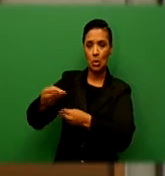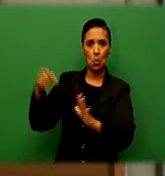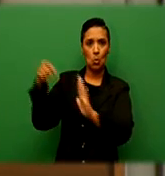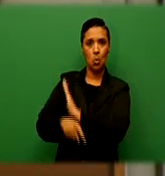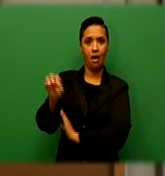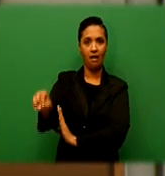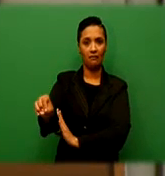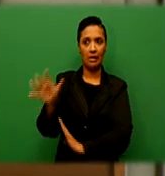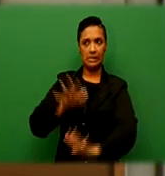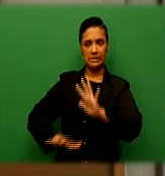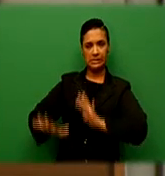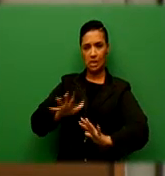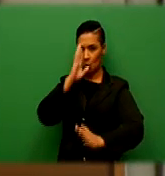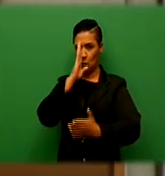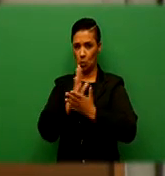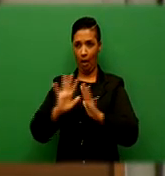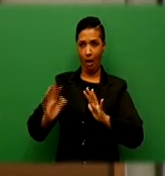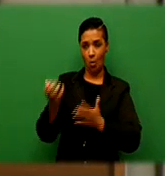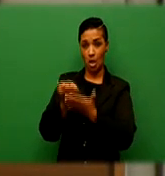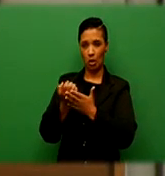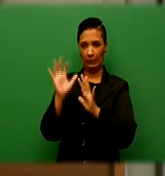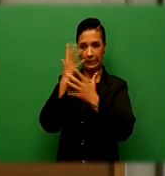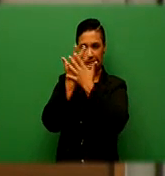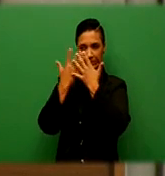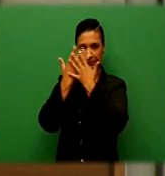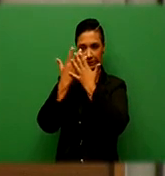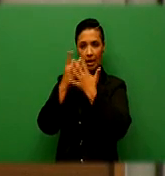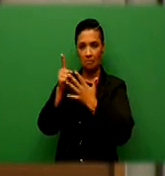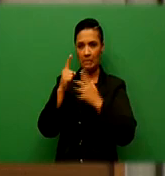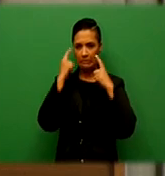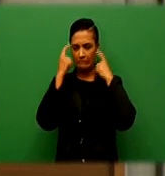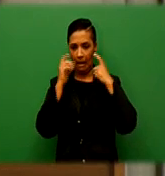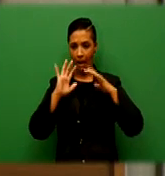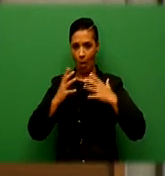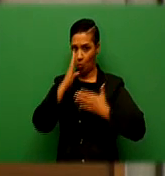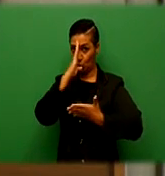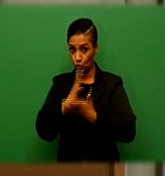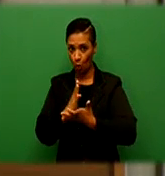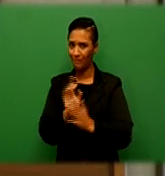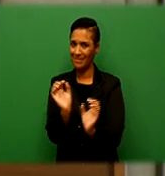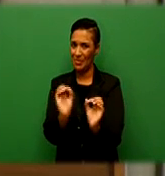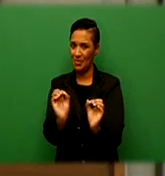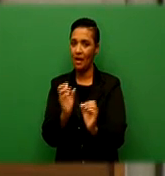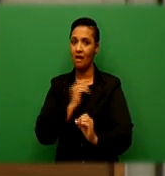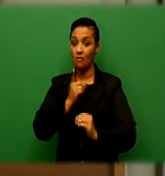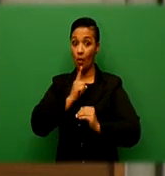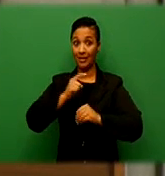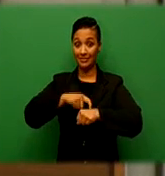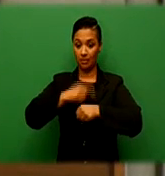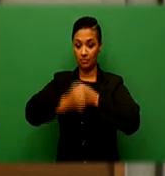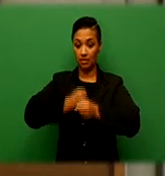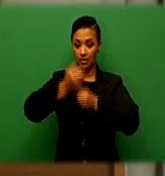uncertain prospects for China remain a source of intense speculation and uncertainty for the rest of